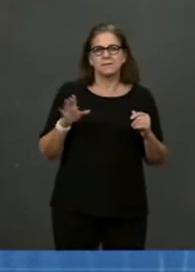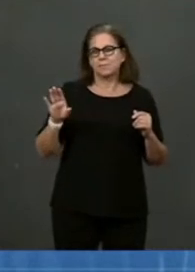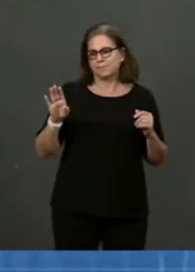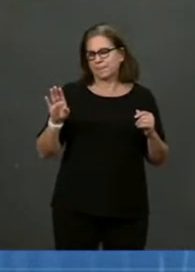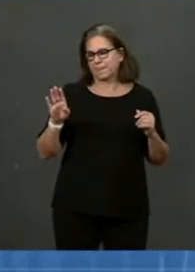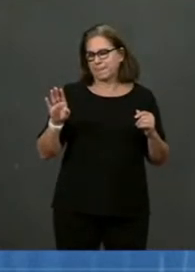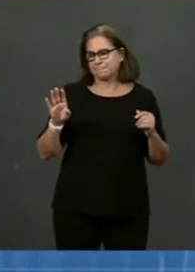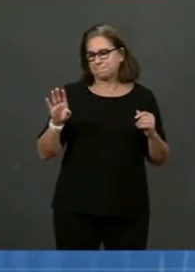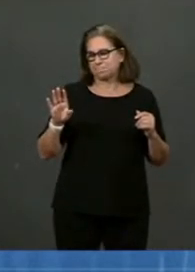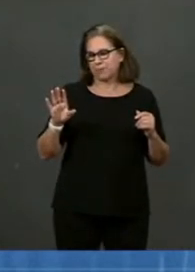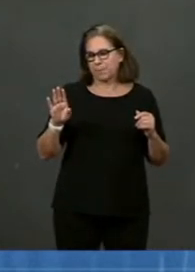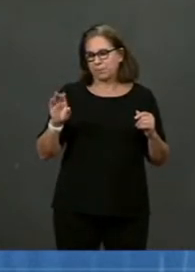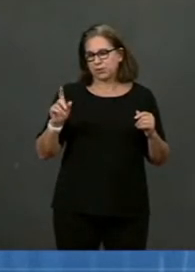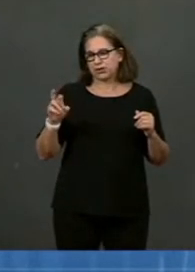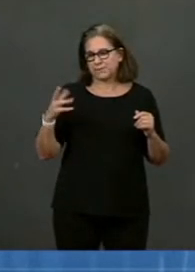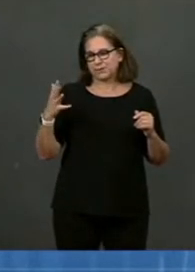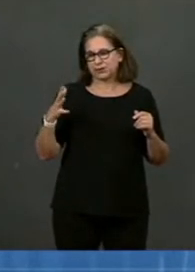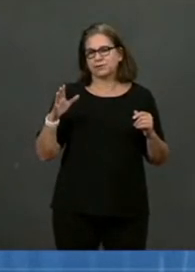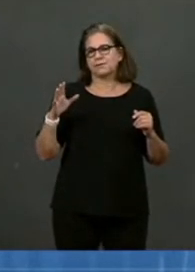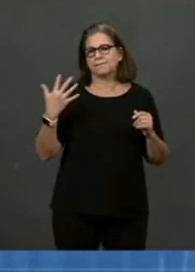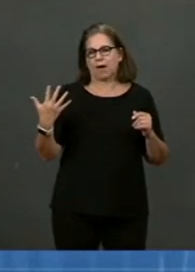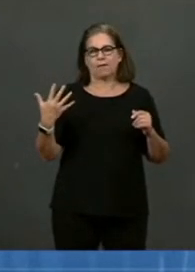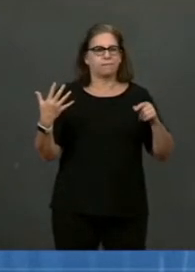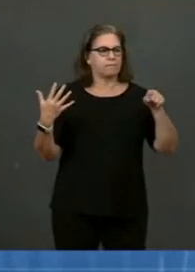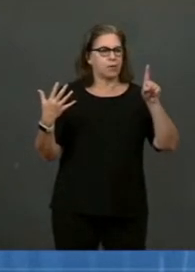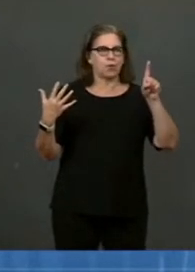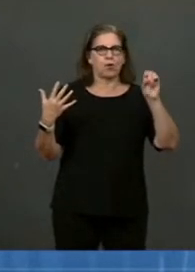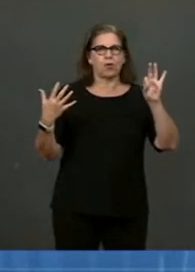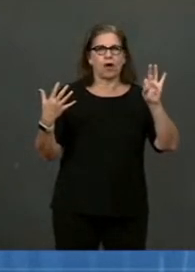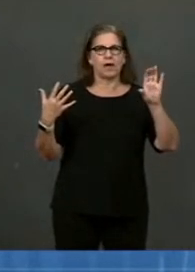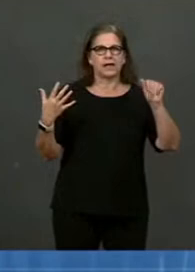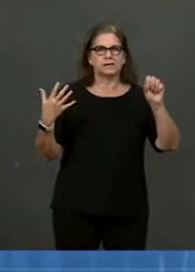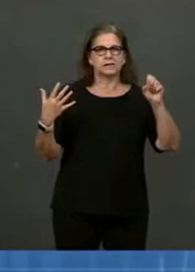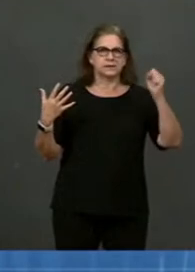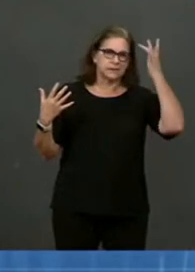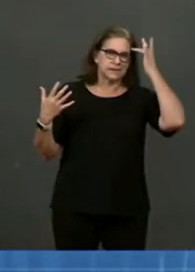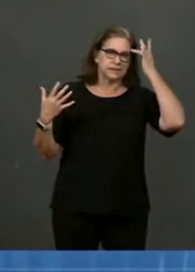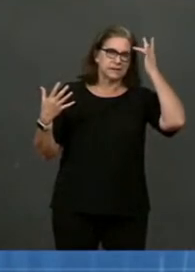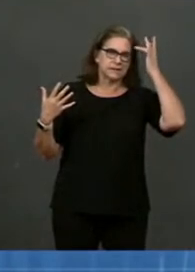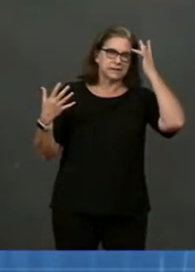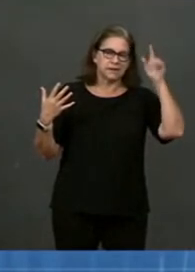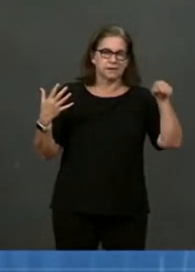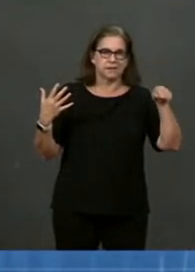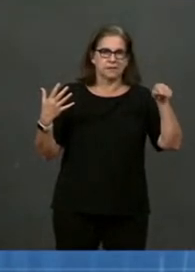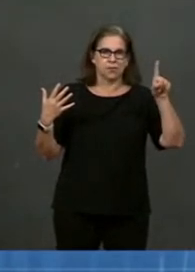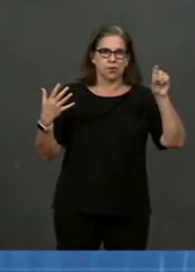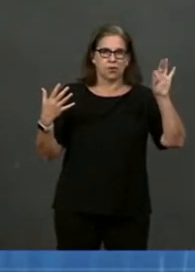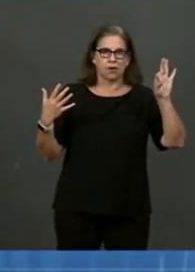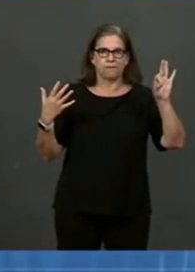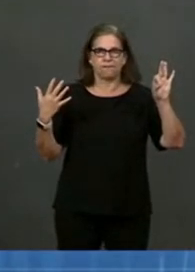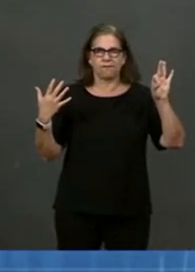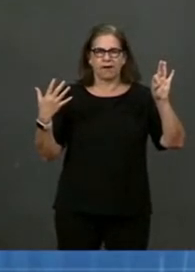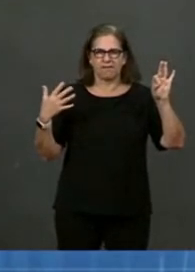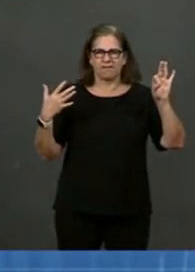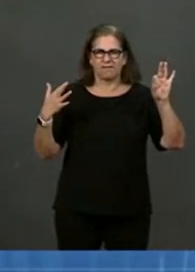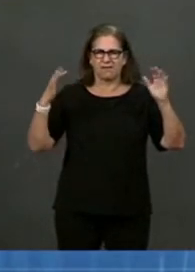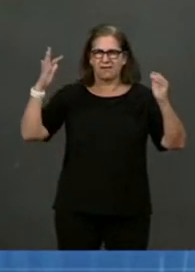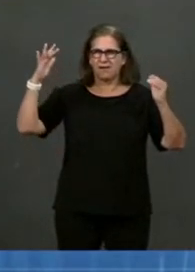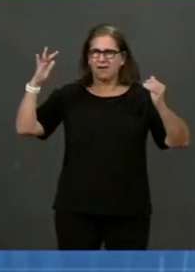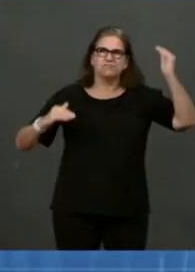Back to you, Jeff. Well, thank you, doctors. Now let me provide some more detail on our efforts to get booster